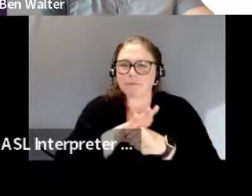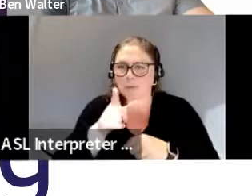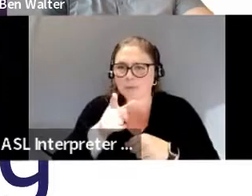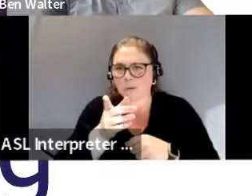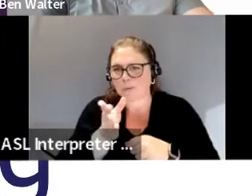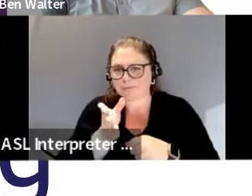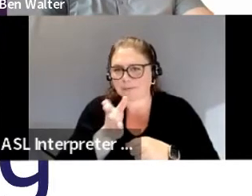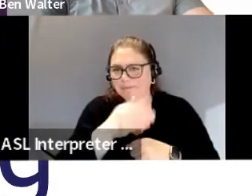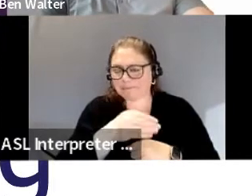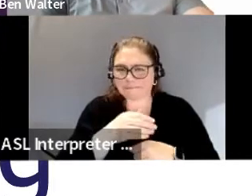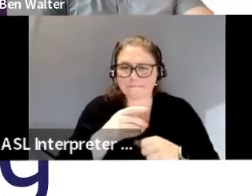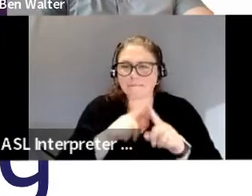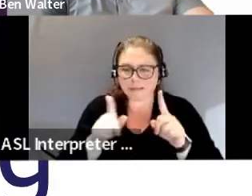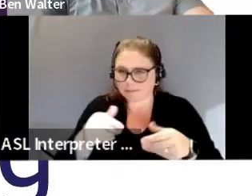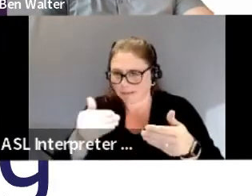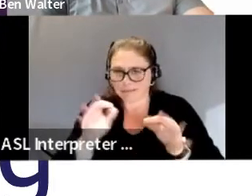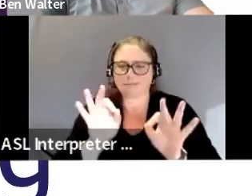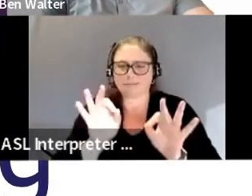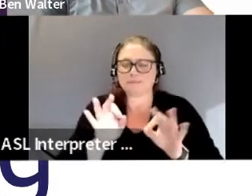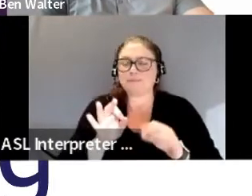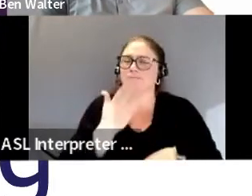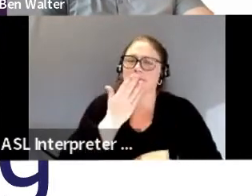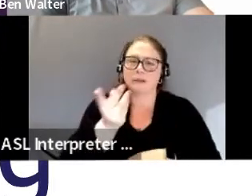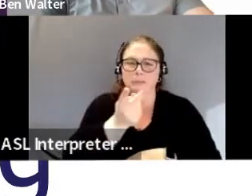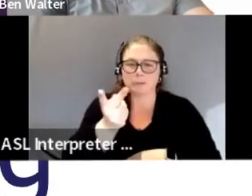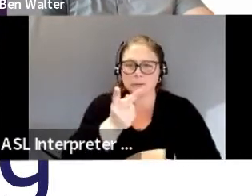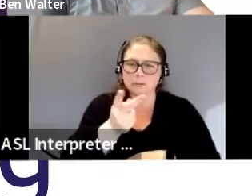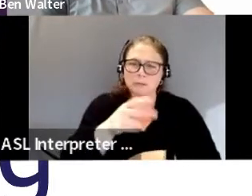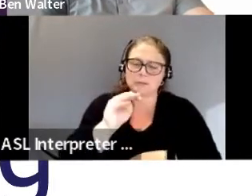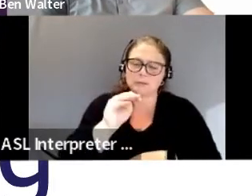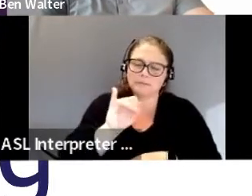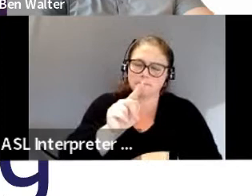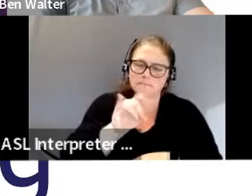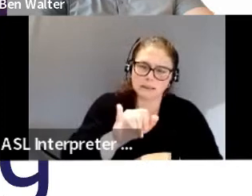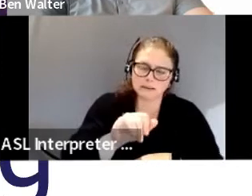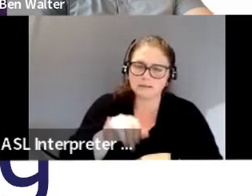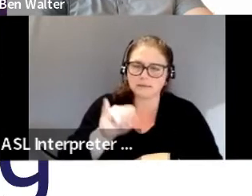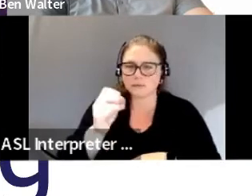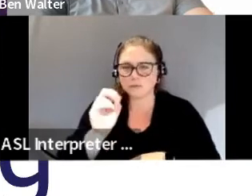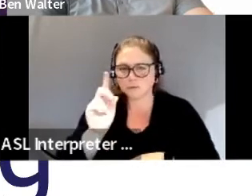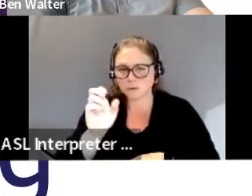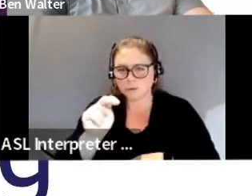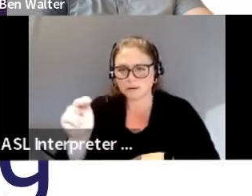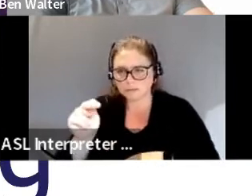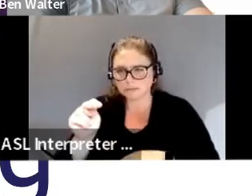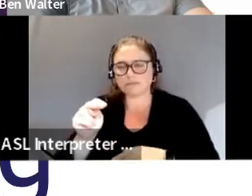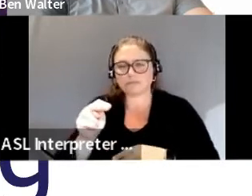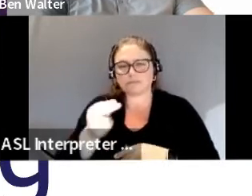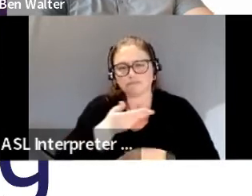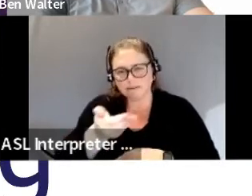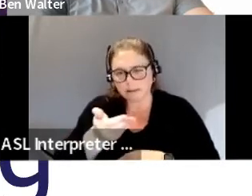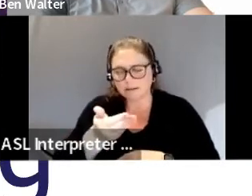thank you, Mickey and Jordan, for organizing this session today and inviting both myself and Catherine to present and chat with